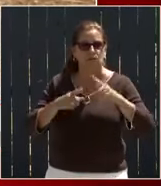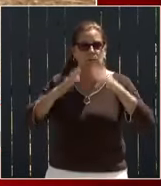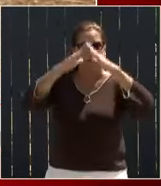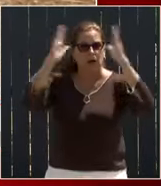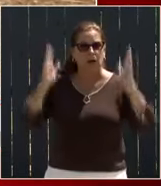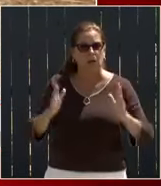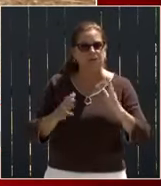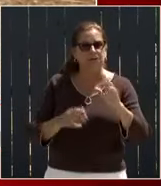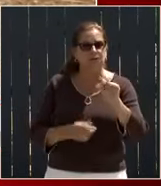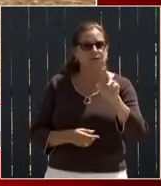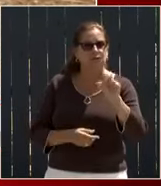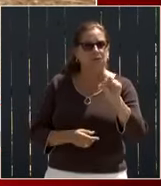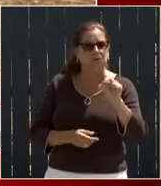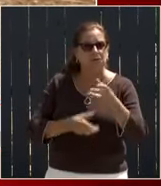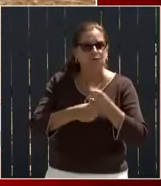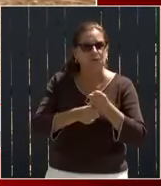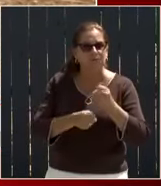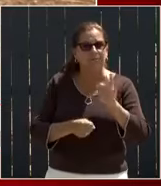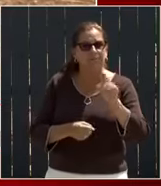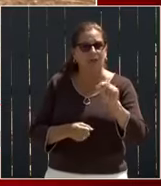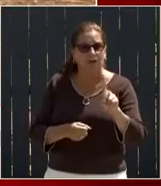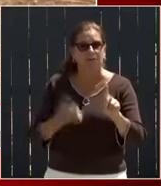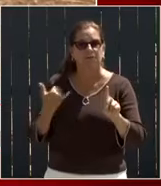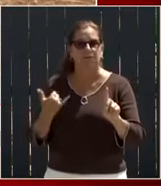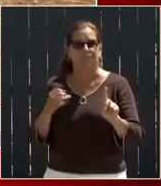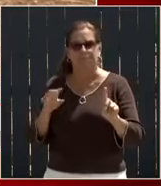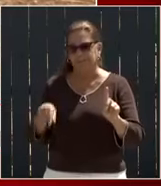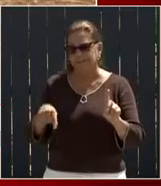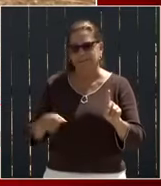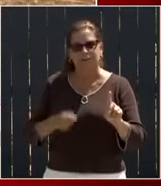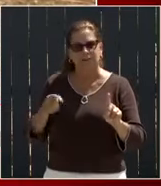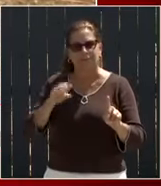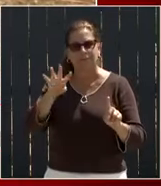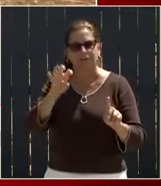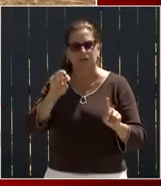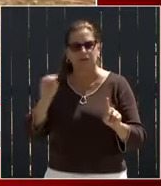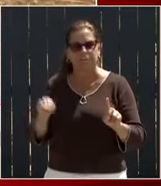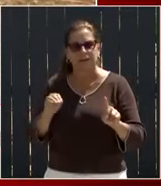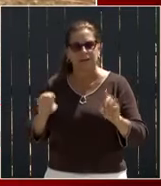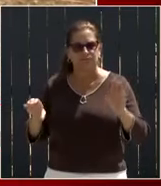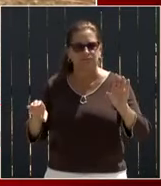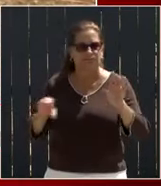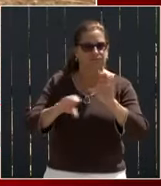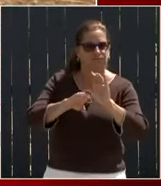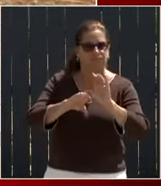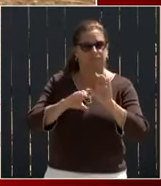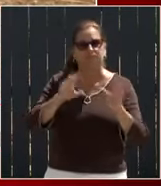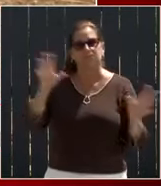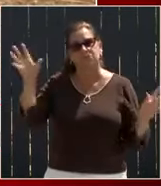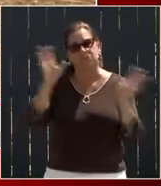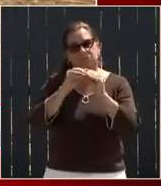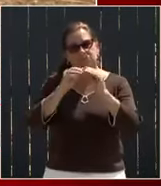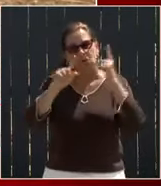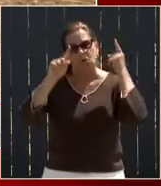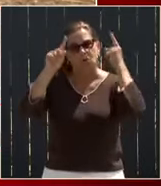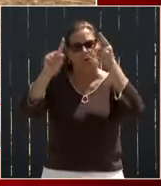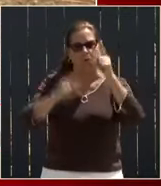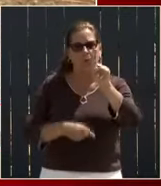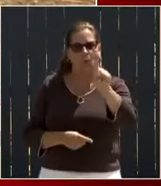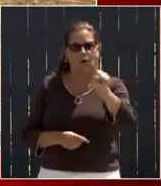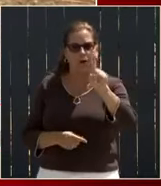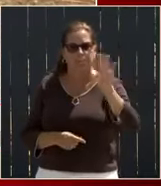alone, $400 million means that we'll get to $1 billion for the mayor's time in office.